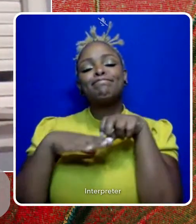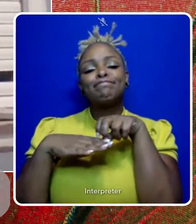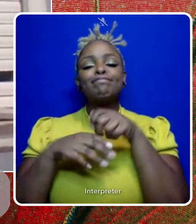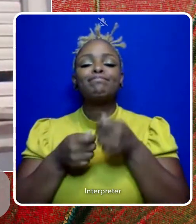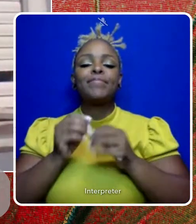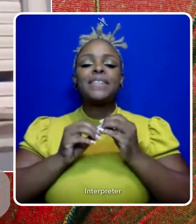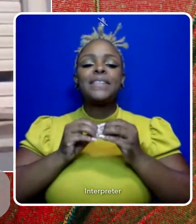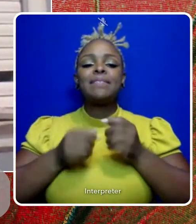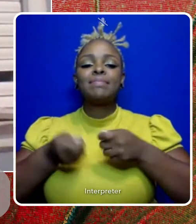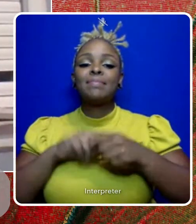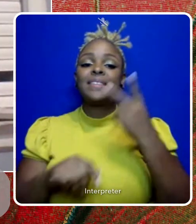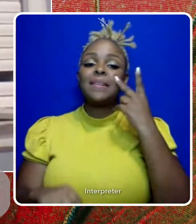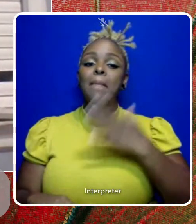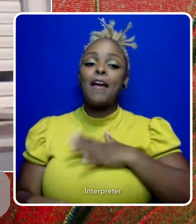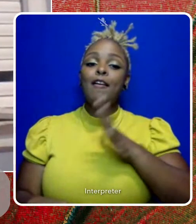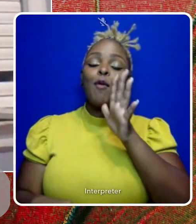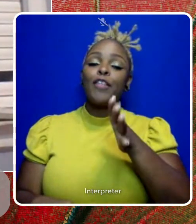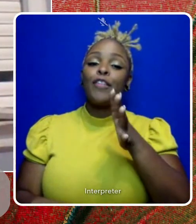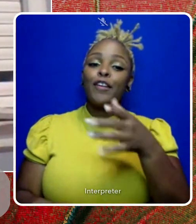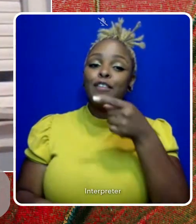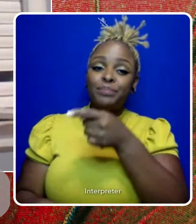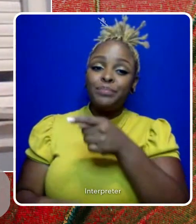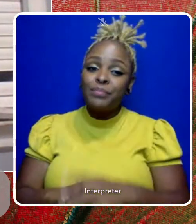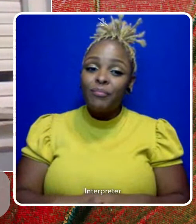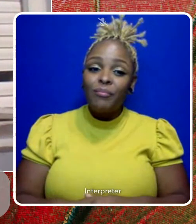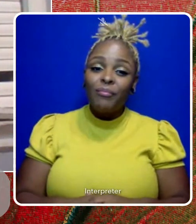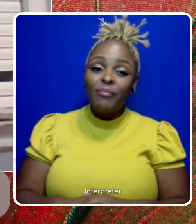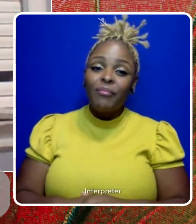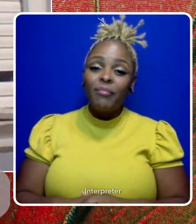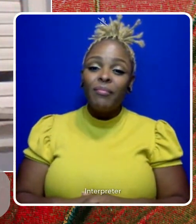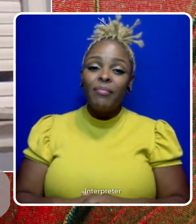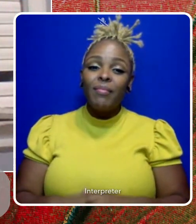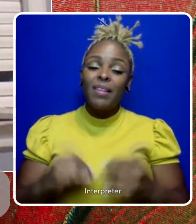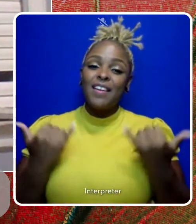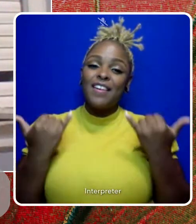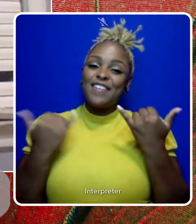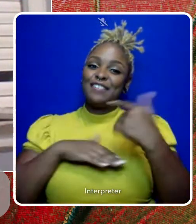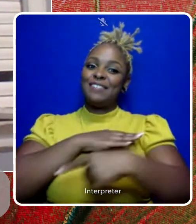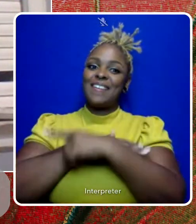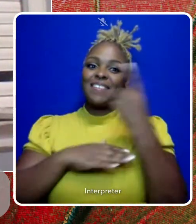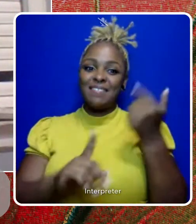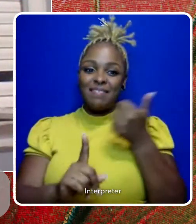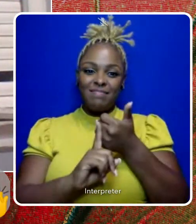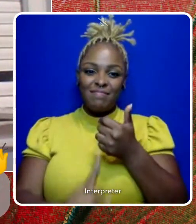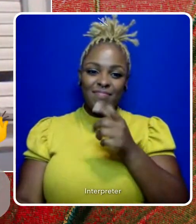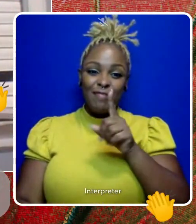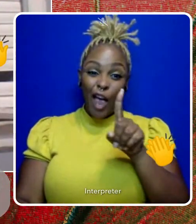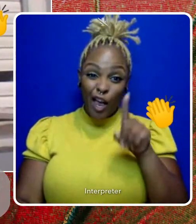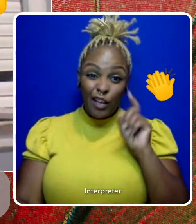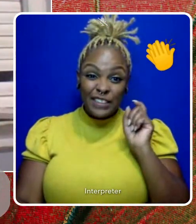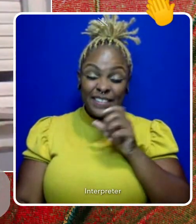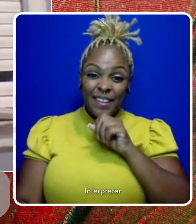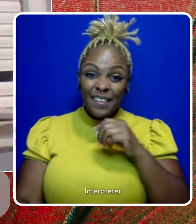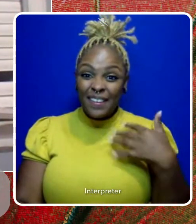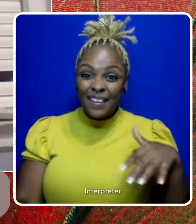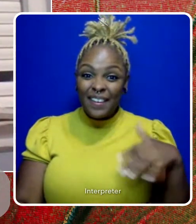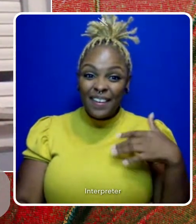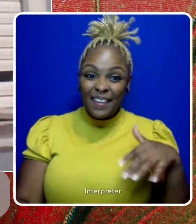Today, 100 years old. Her hands, once young and